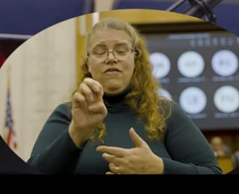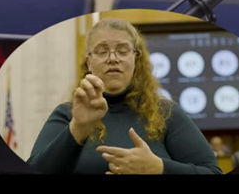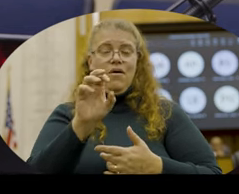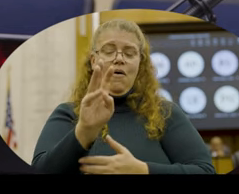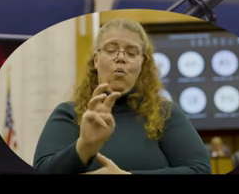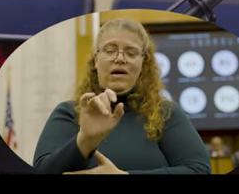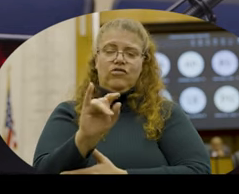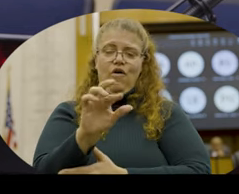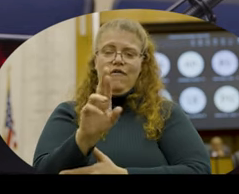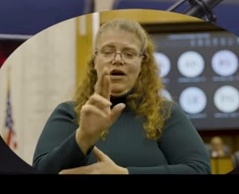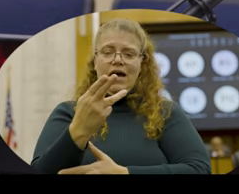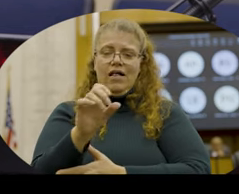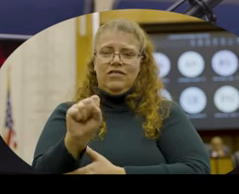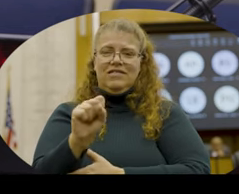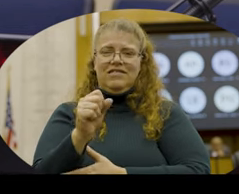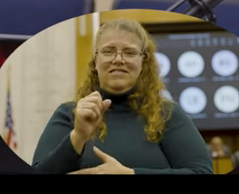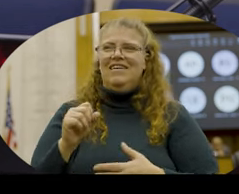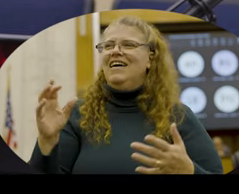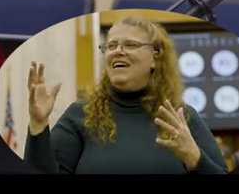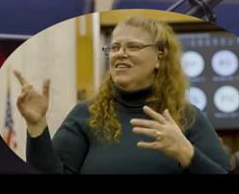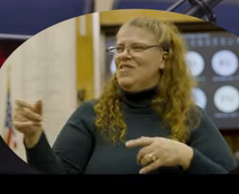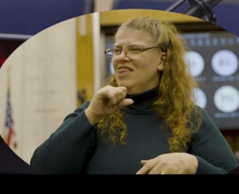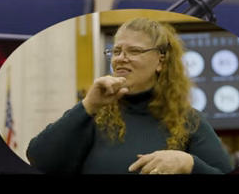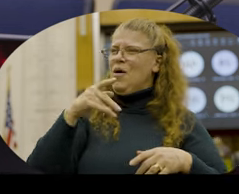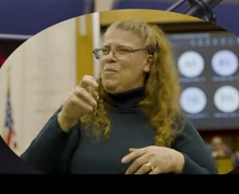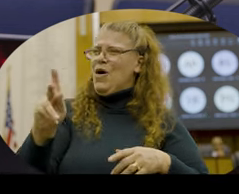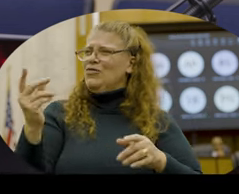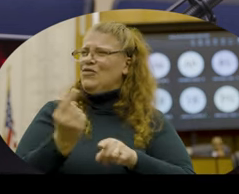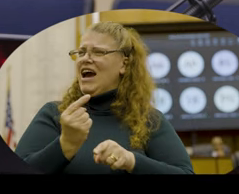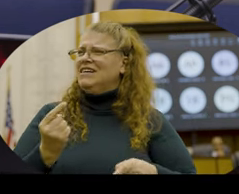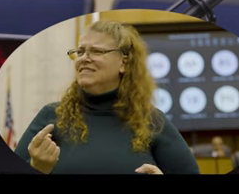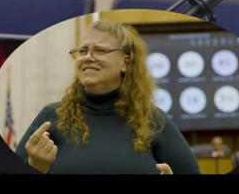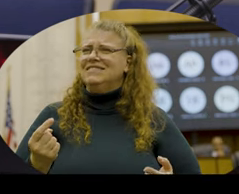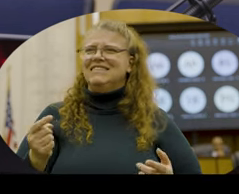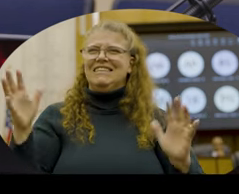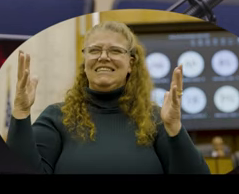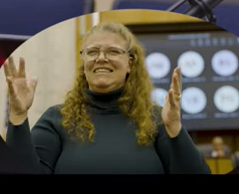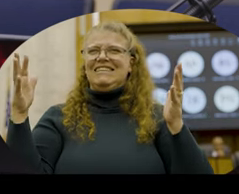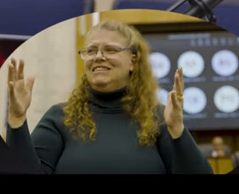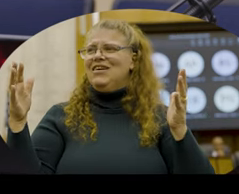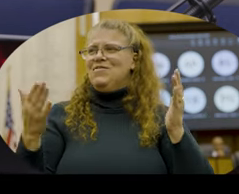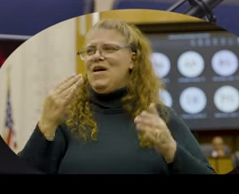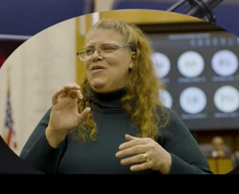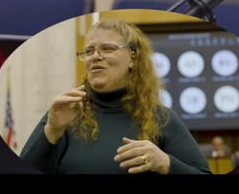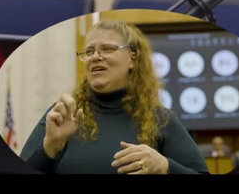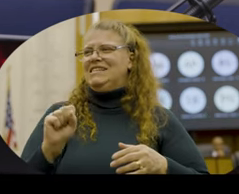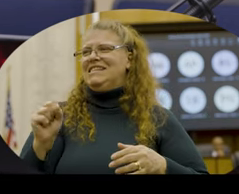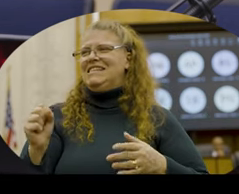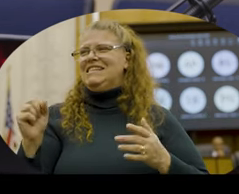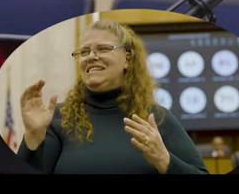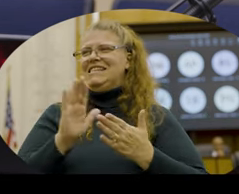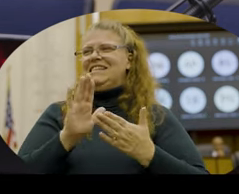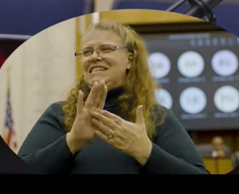contextualized. Additionally, I am proposing that the History and Culture Commission prepare a report listing a full